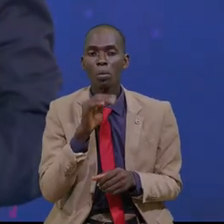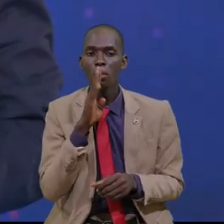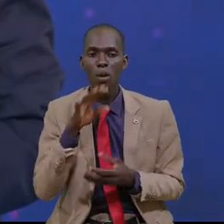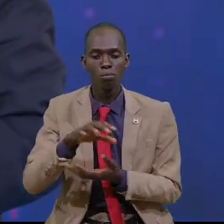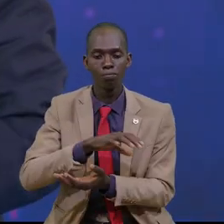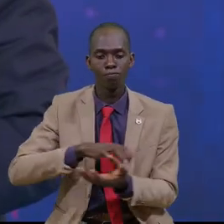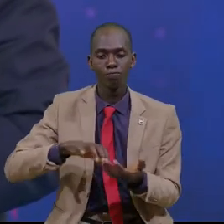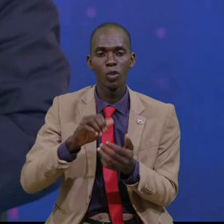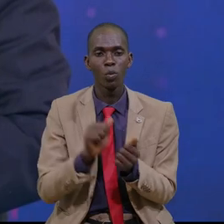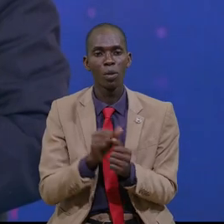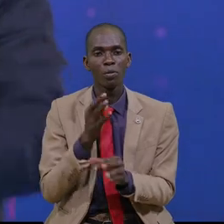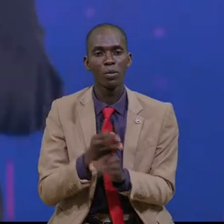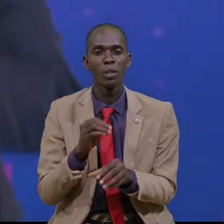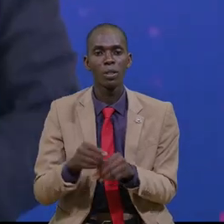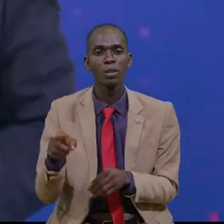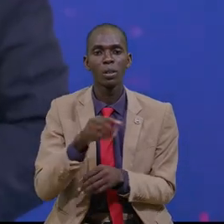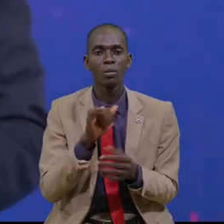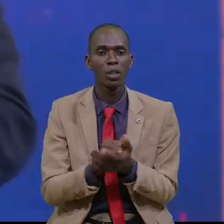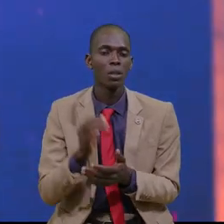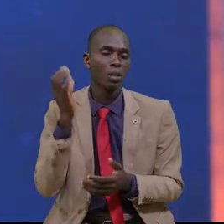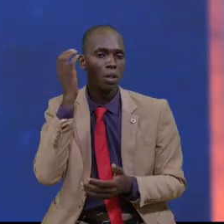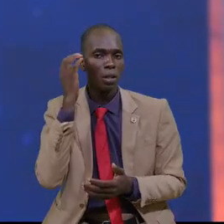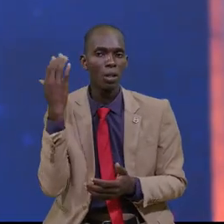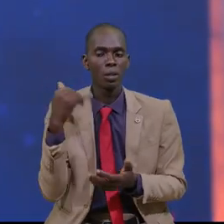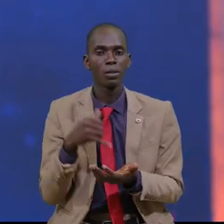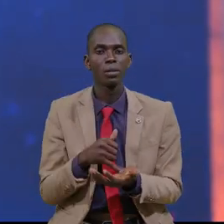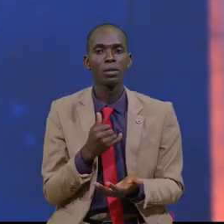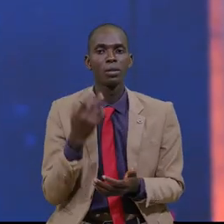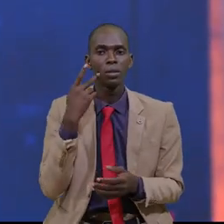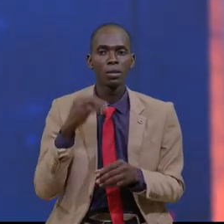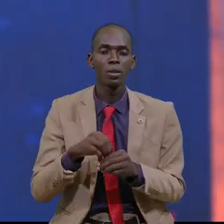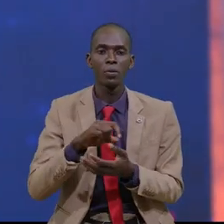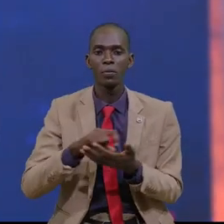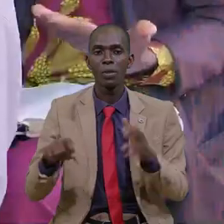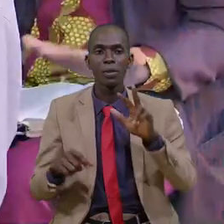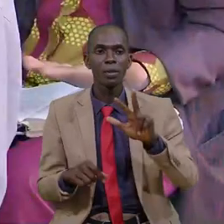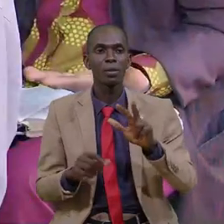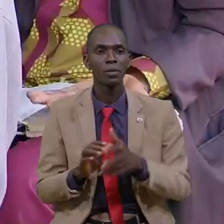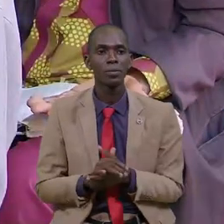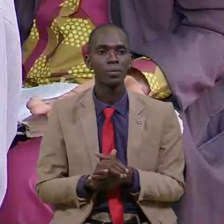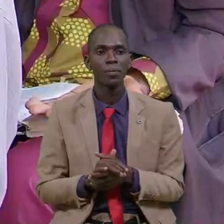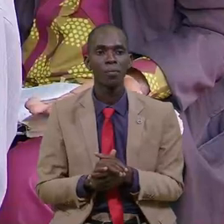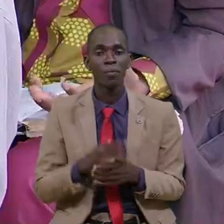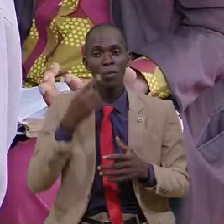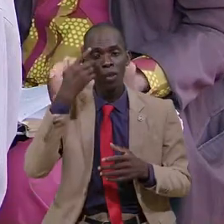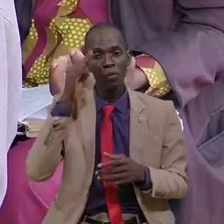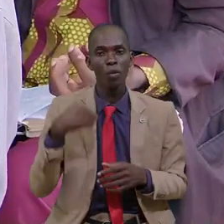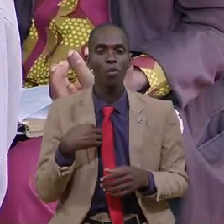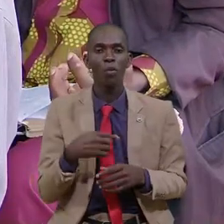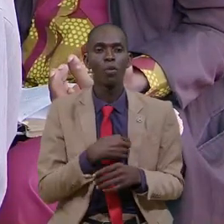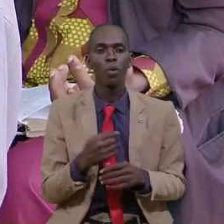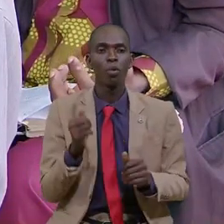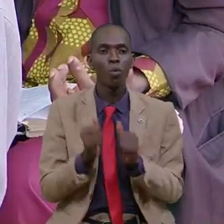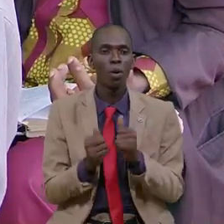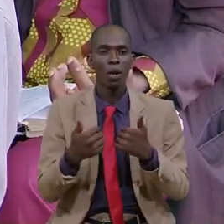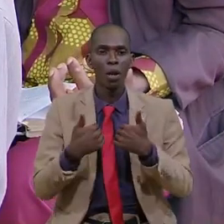in them that had it. Look at verse 3. In verse 3 it says, for we which have